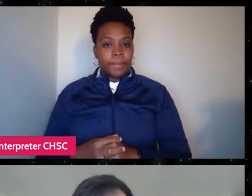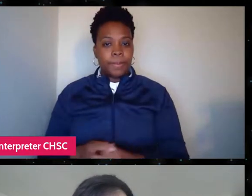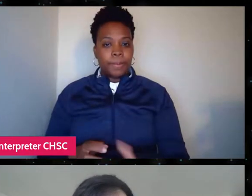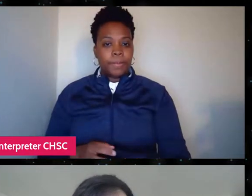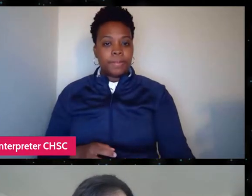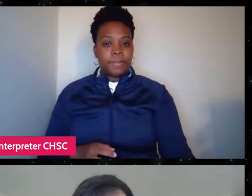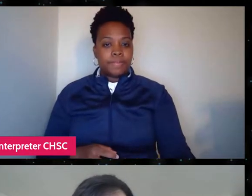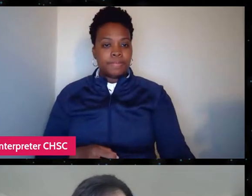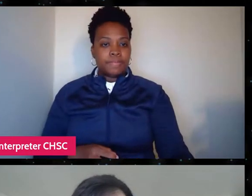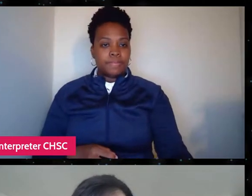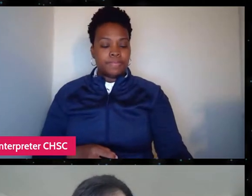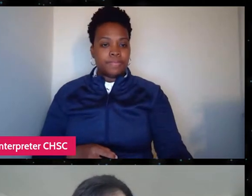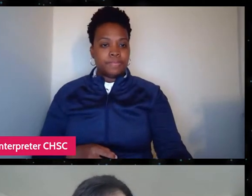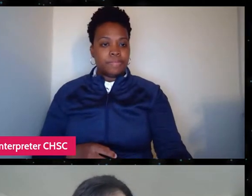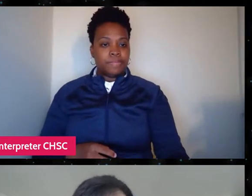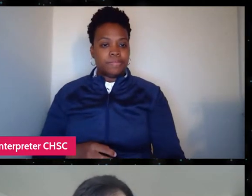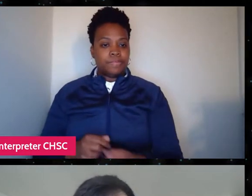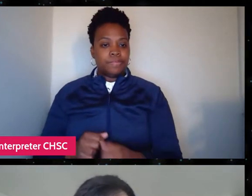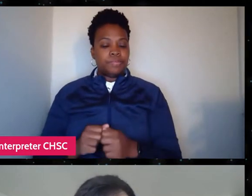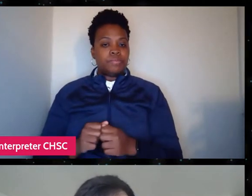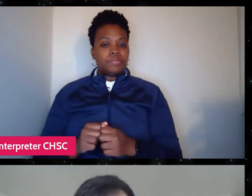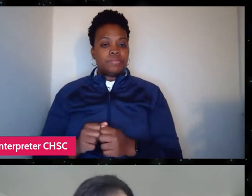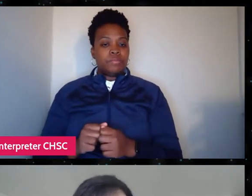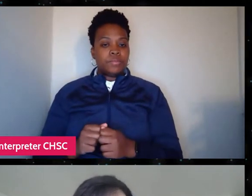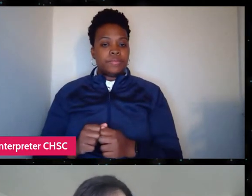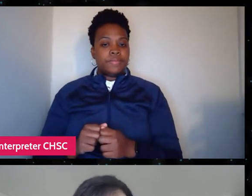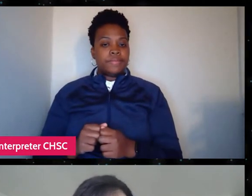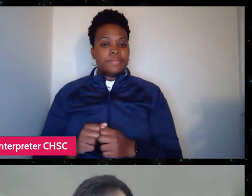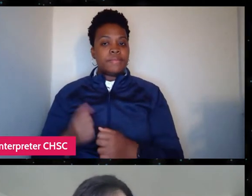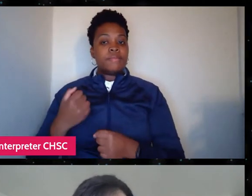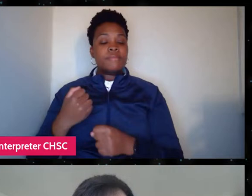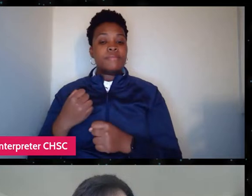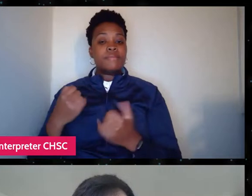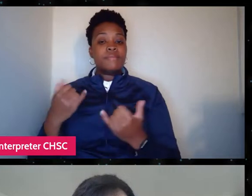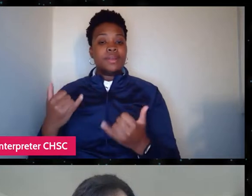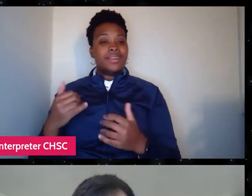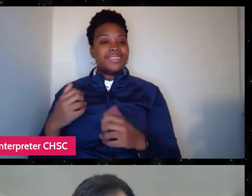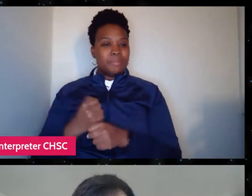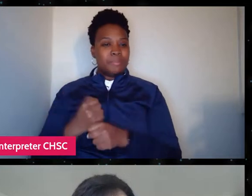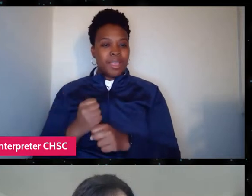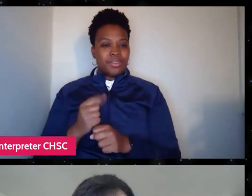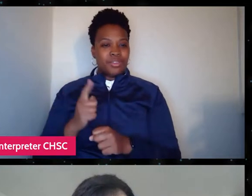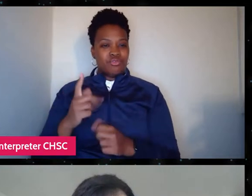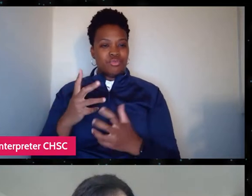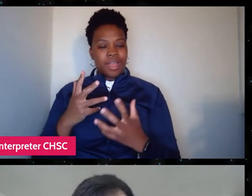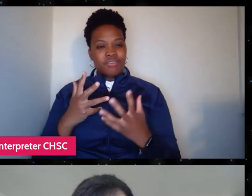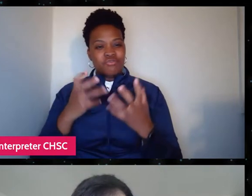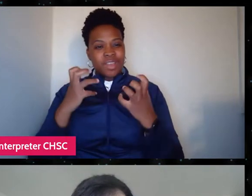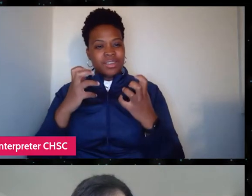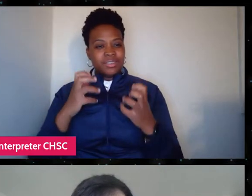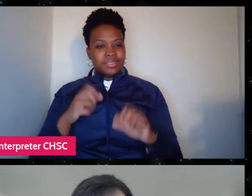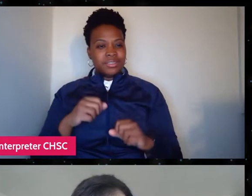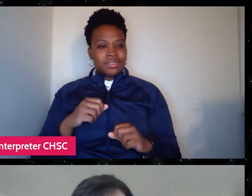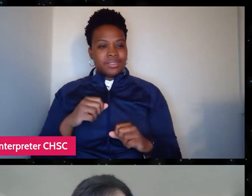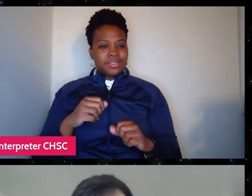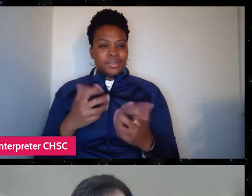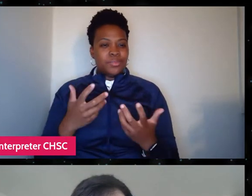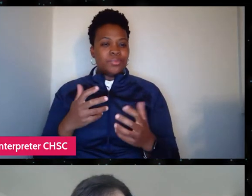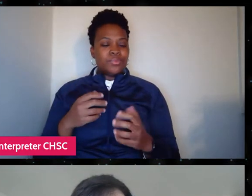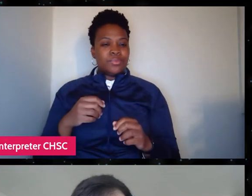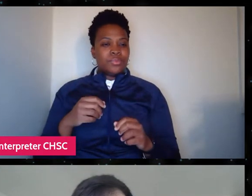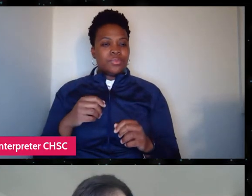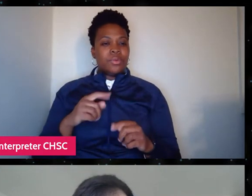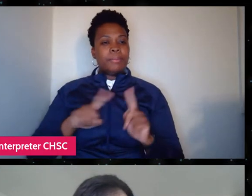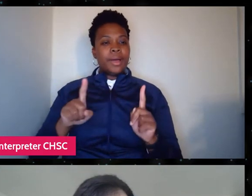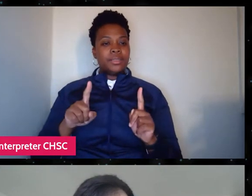you weep, make you, you know, rage. But again, like, just to, you know,